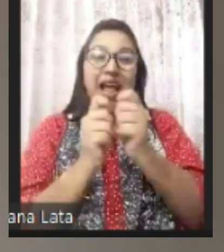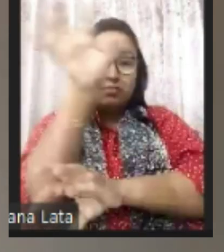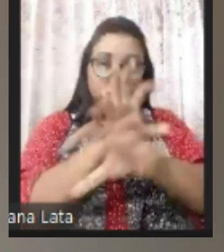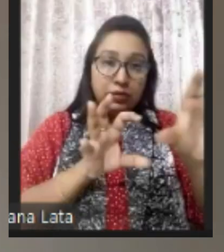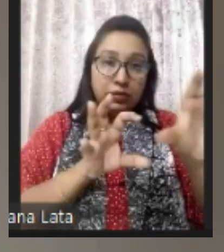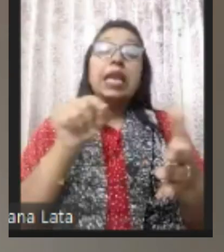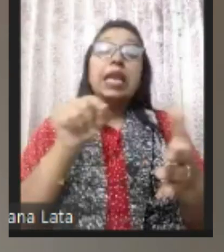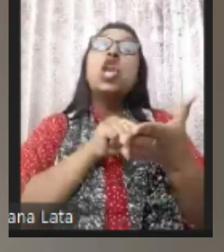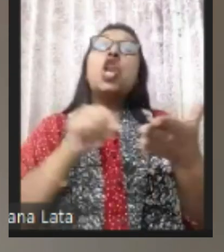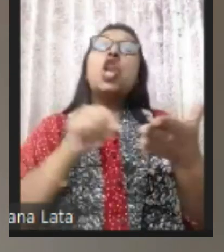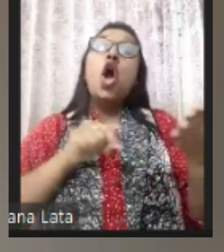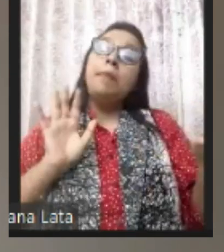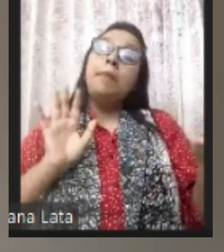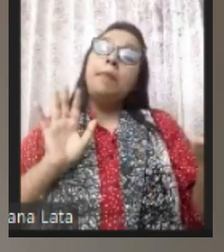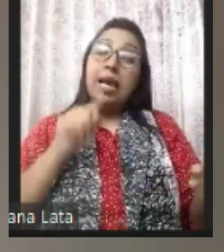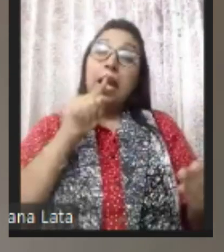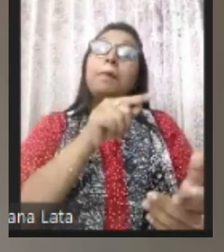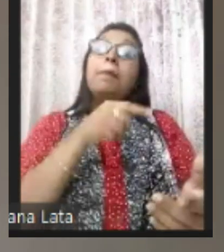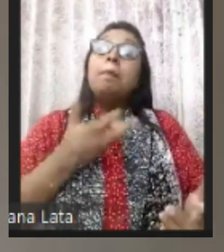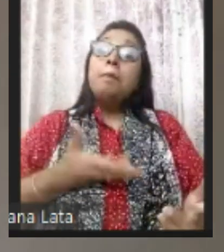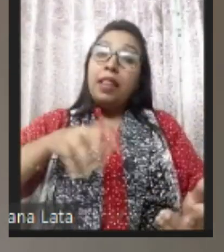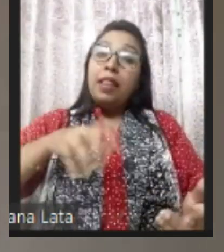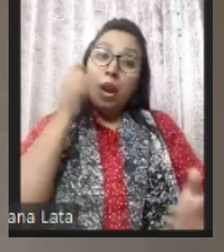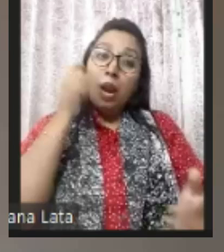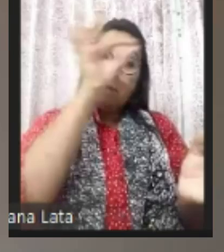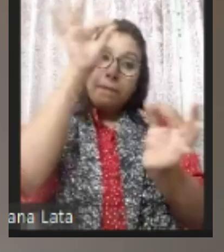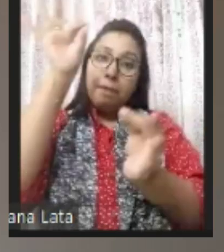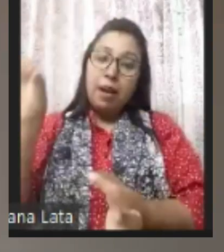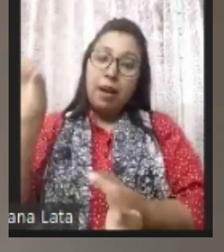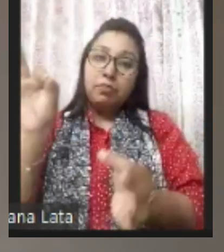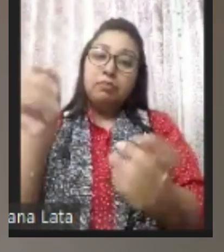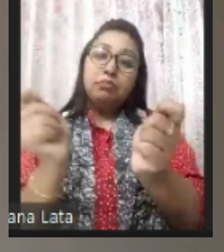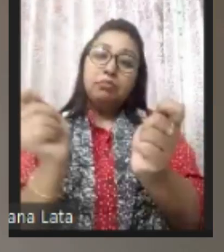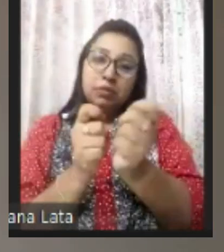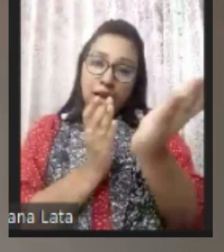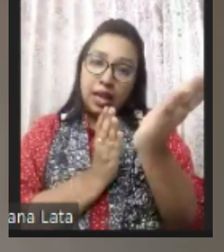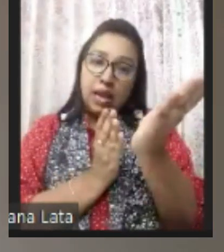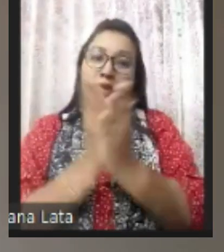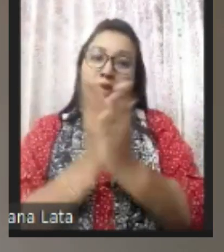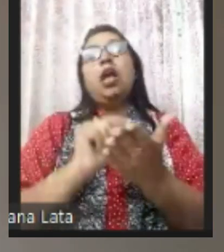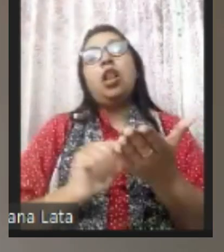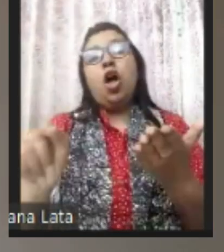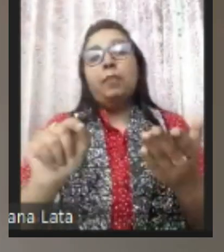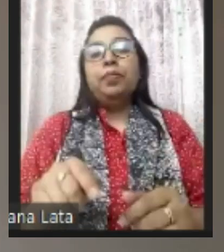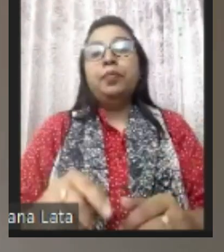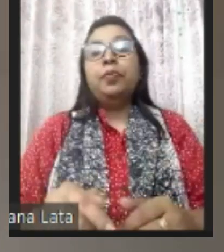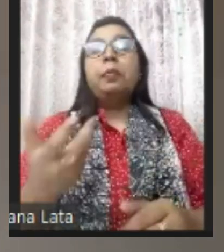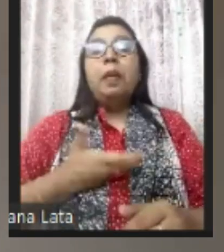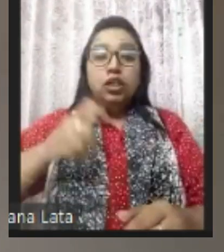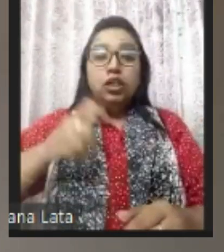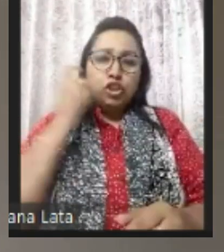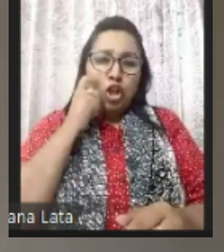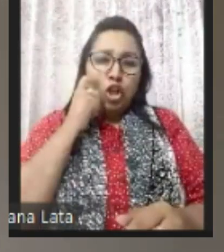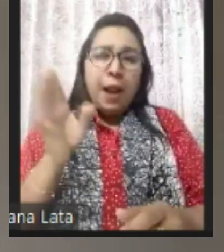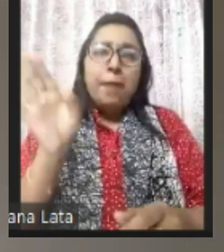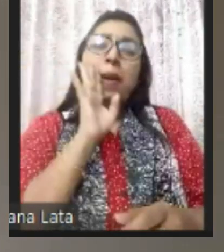for example, for the Bangladesh government and the private sector in Bangladesh